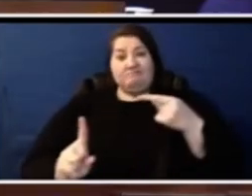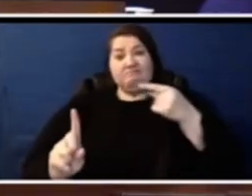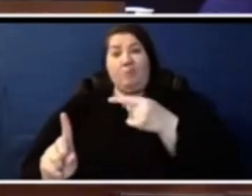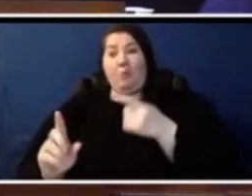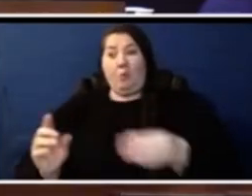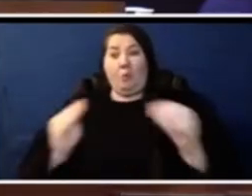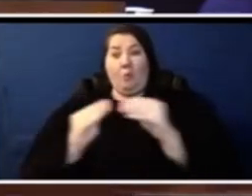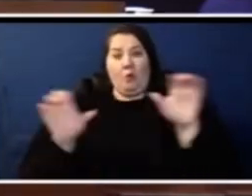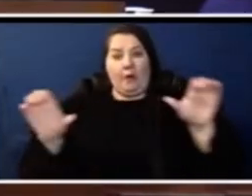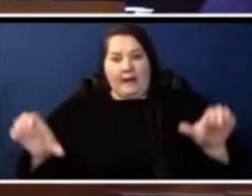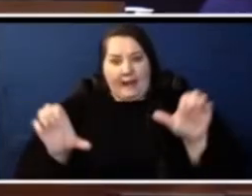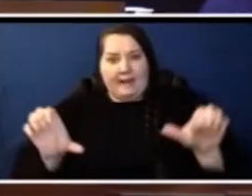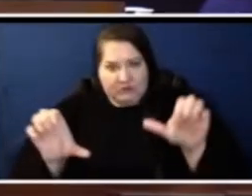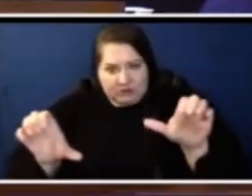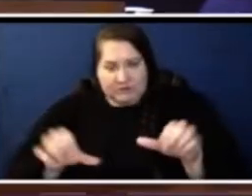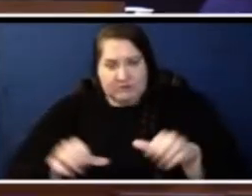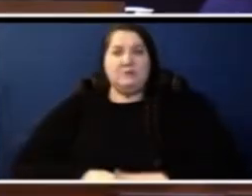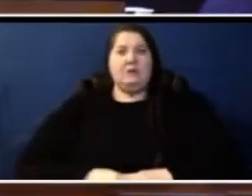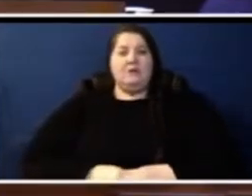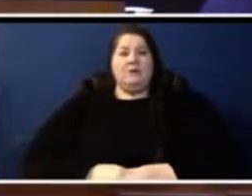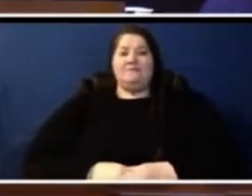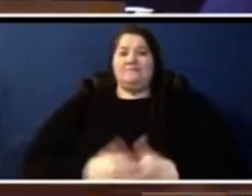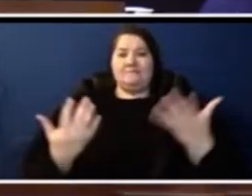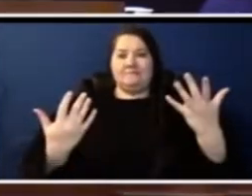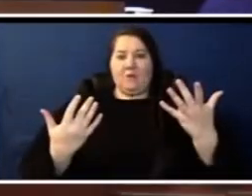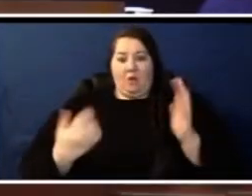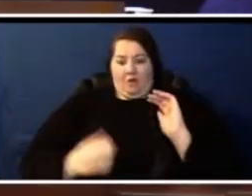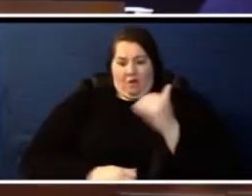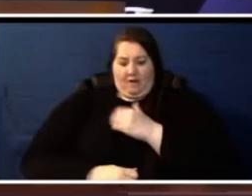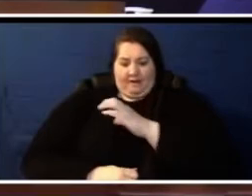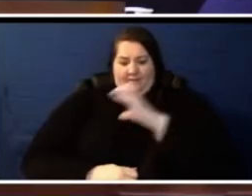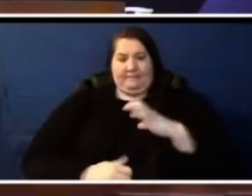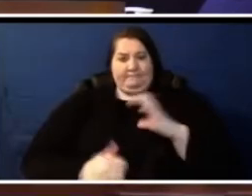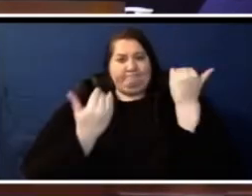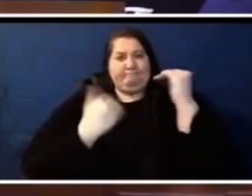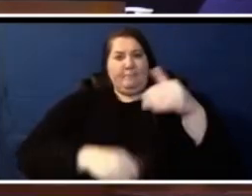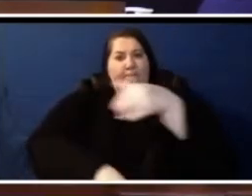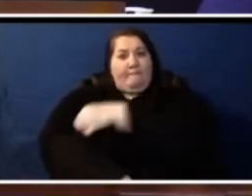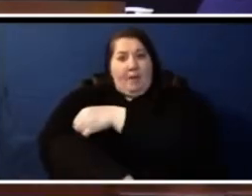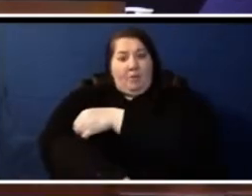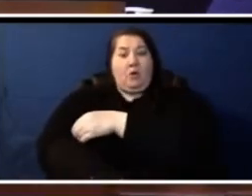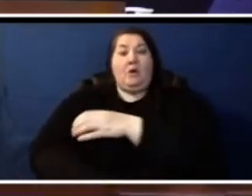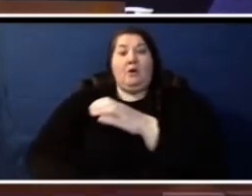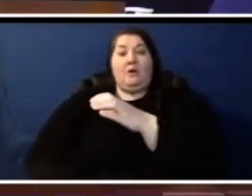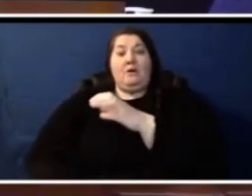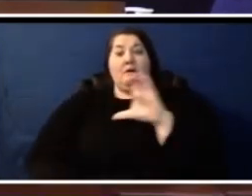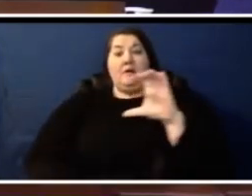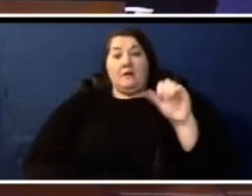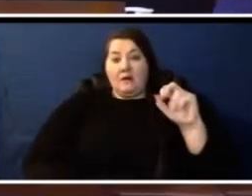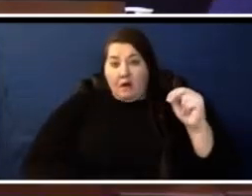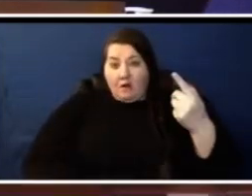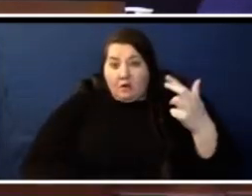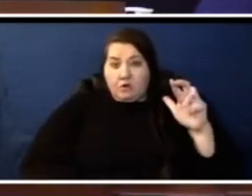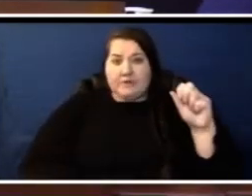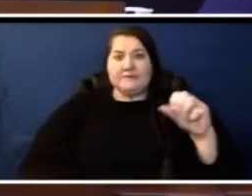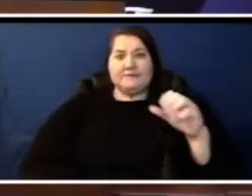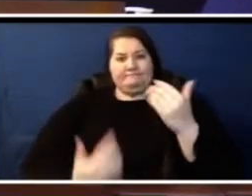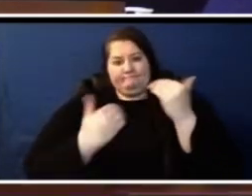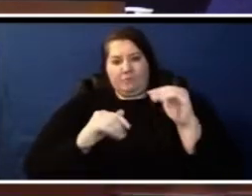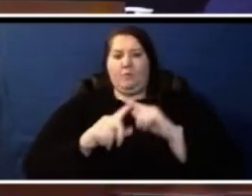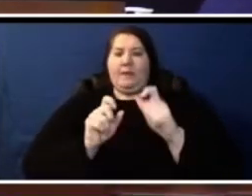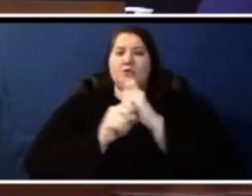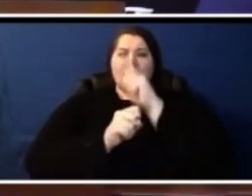action beyond the power of this committee or the Congress to help ensure accountability under